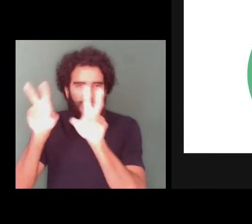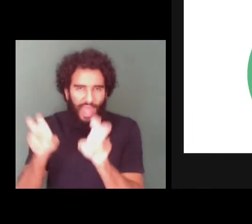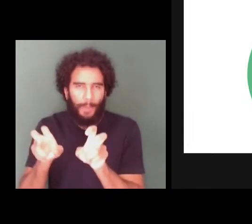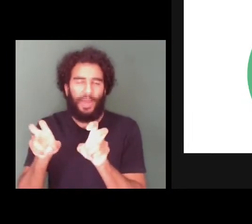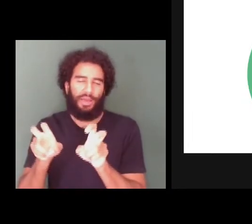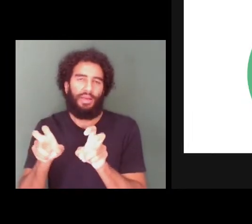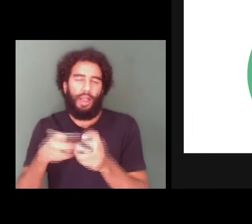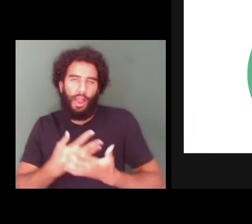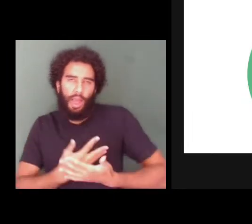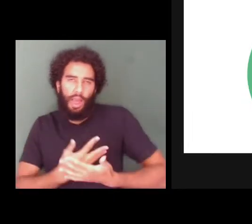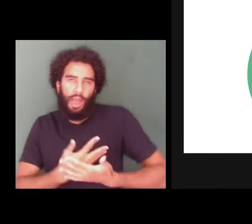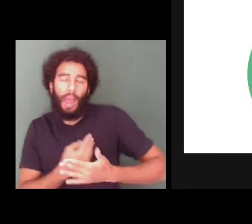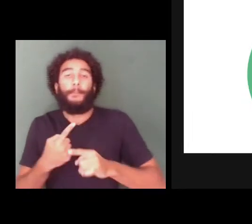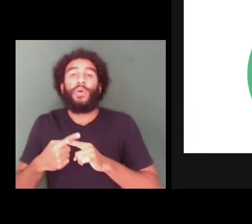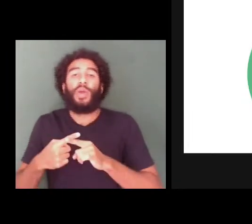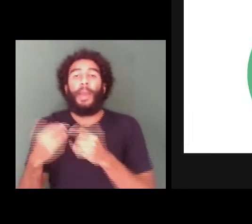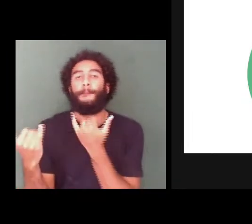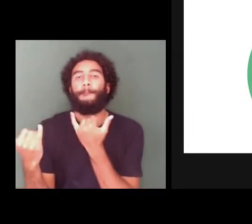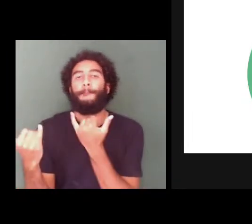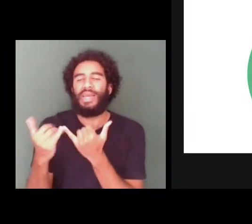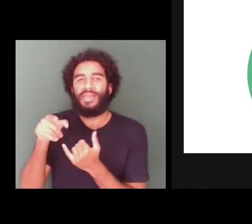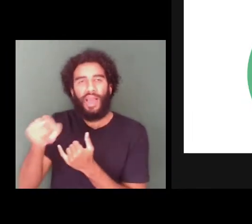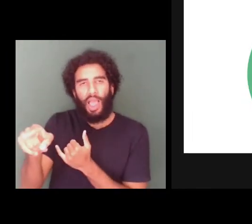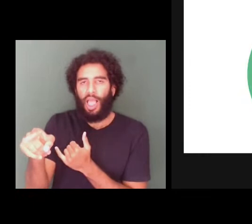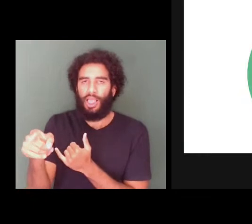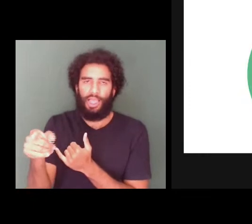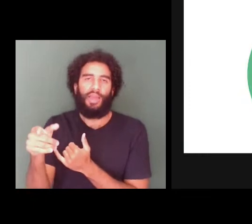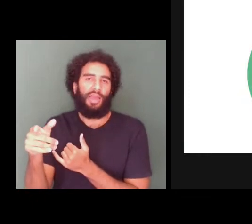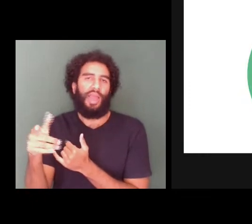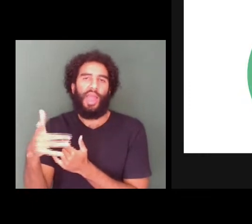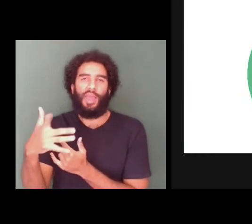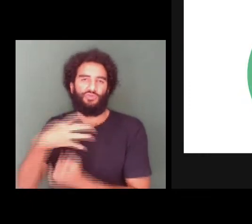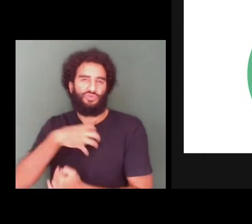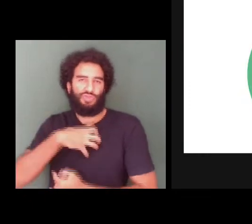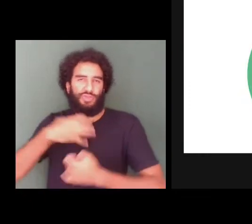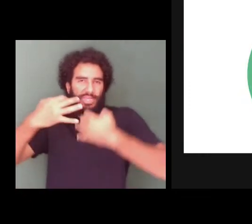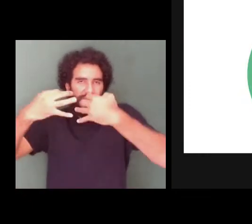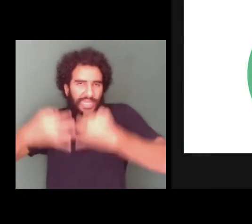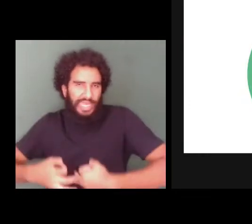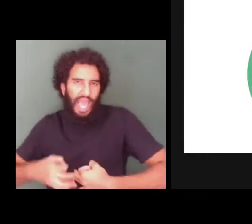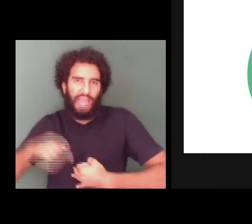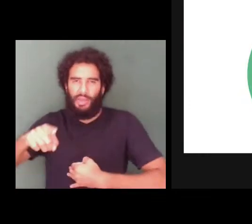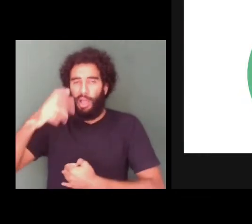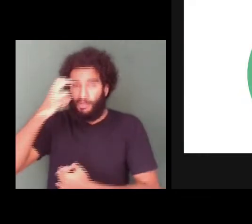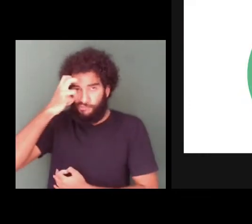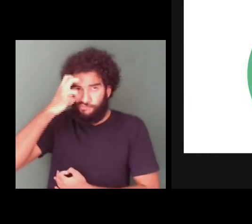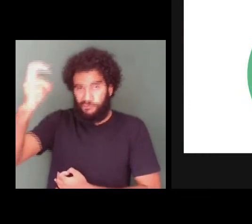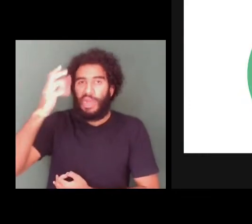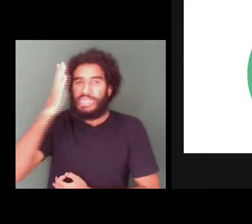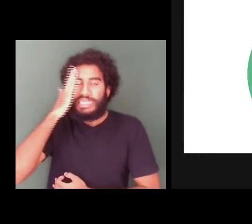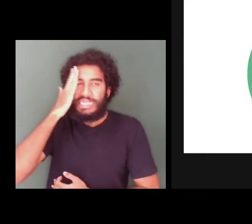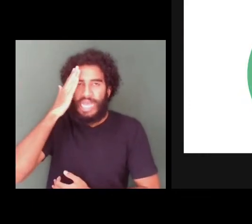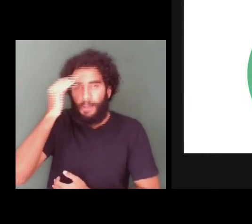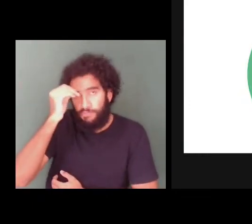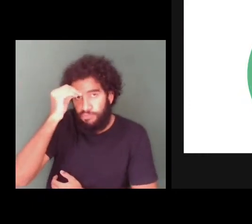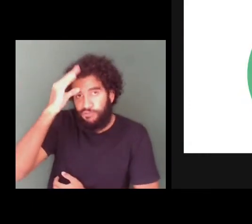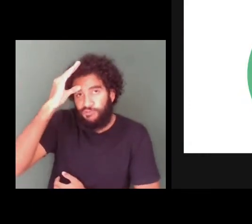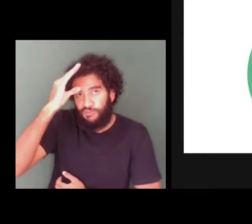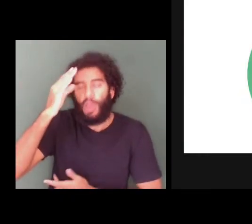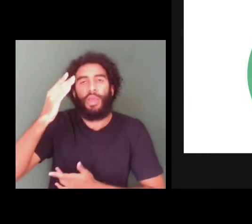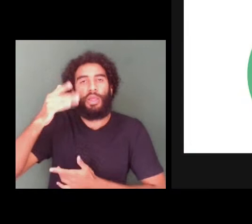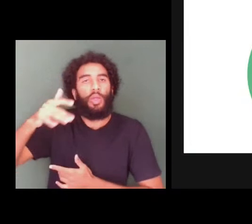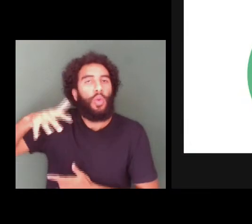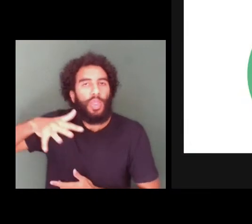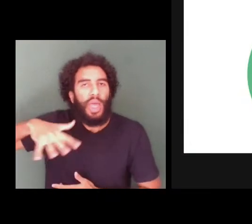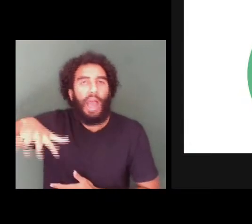have the information to convince mothers what to do. Many of them also came from retail sites talking about their products, and